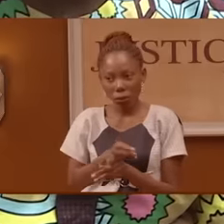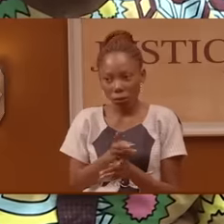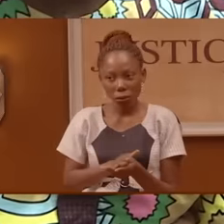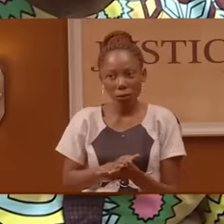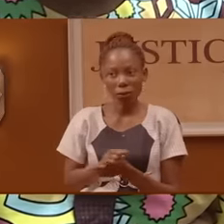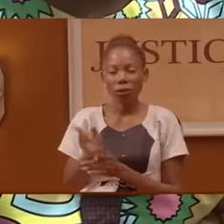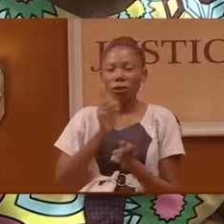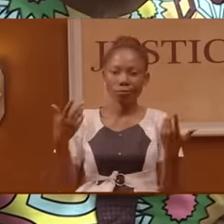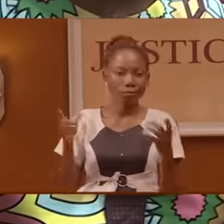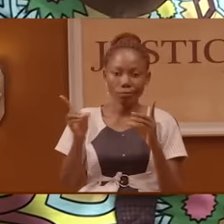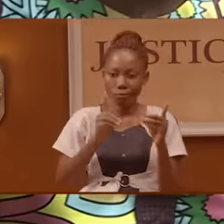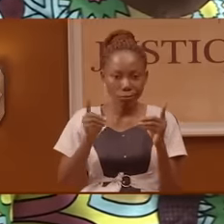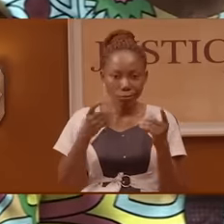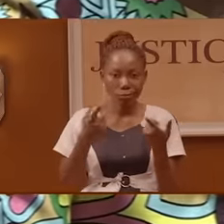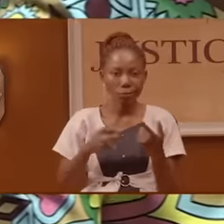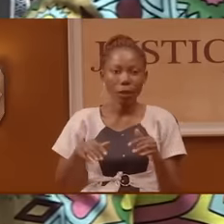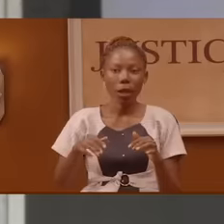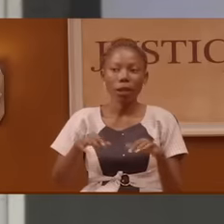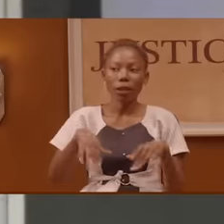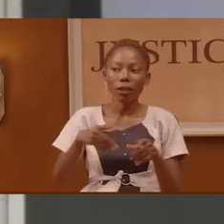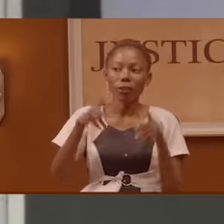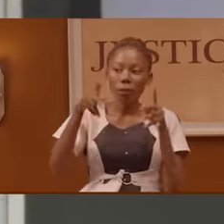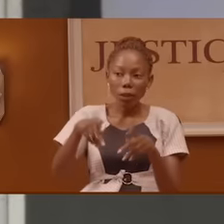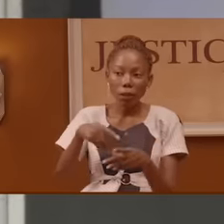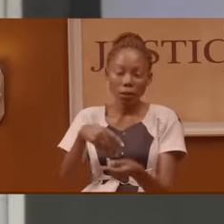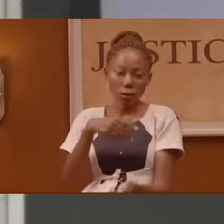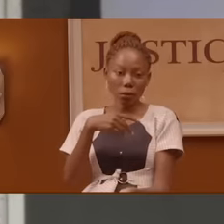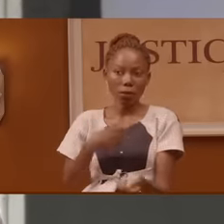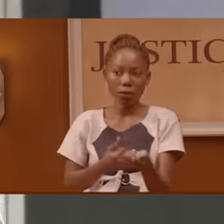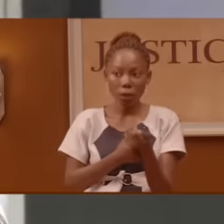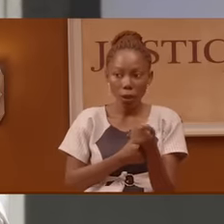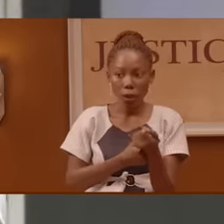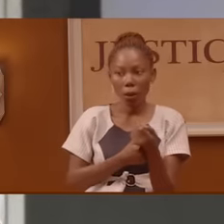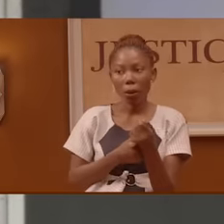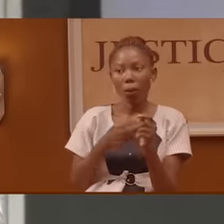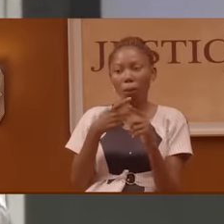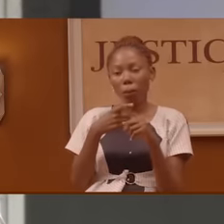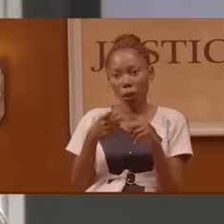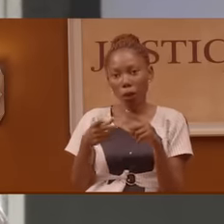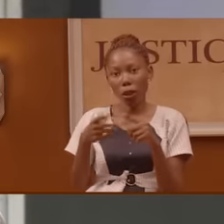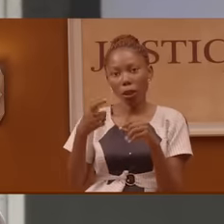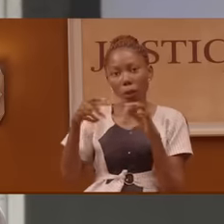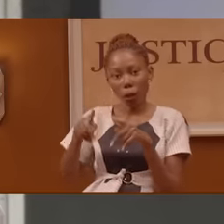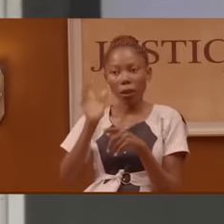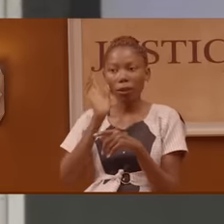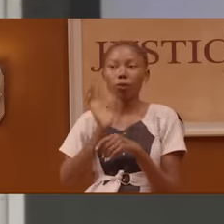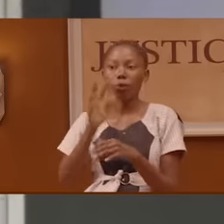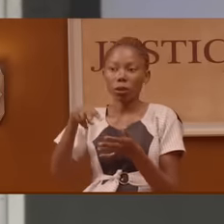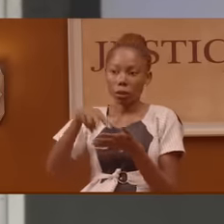about life and everything. He said, well, that he's going to stand for me, but I will promise him that